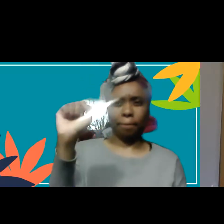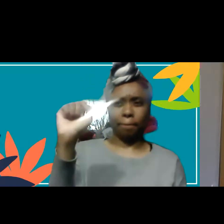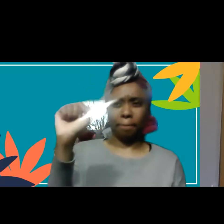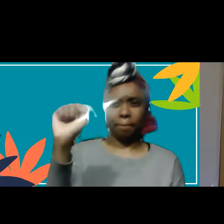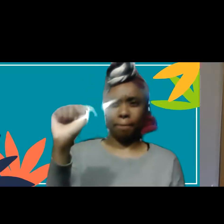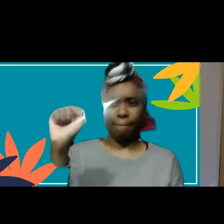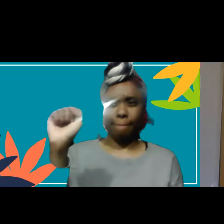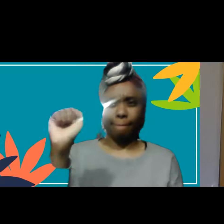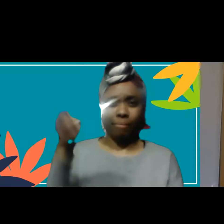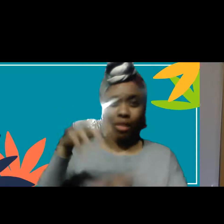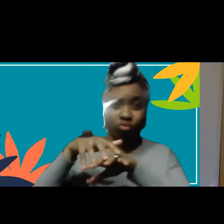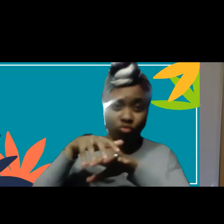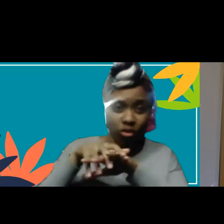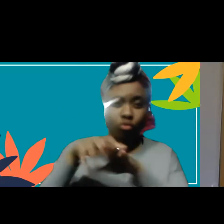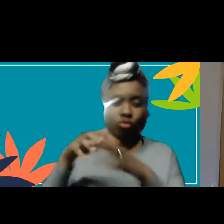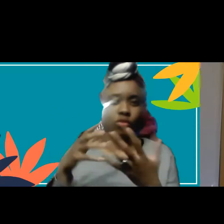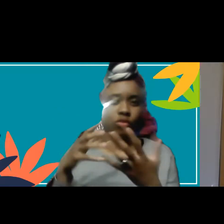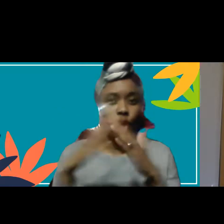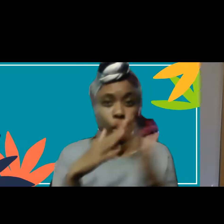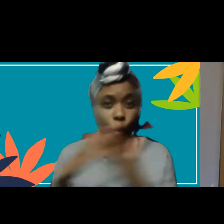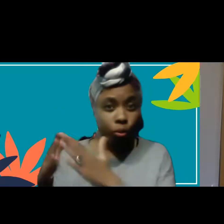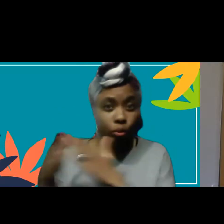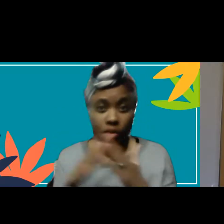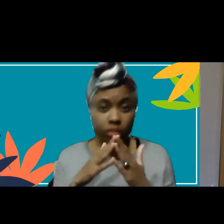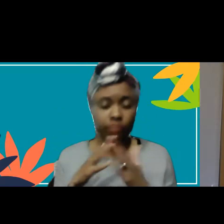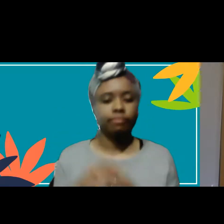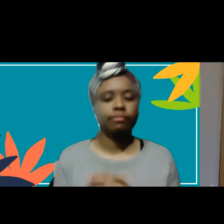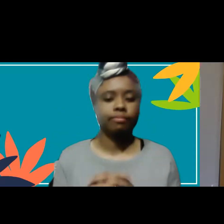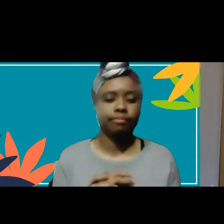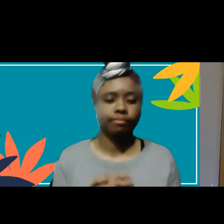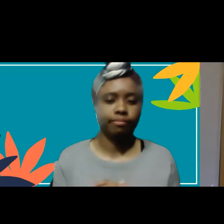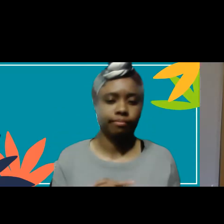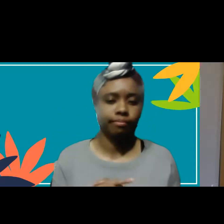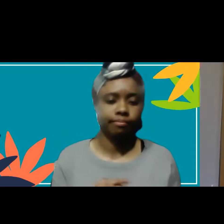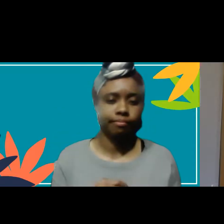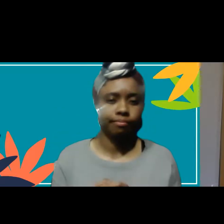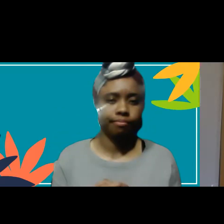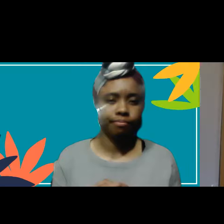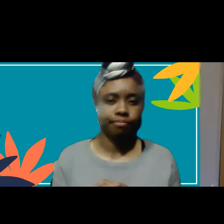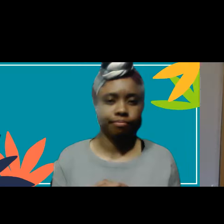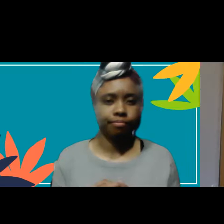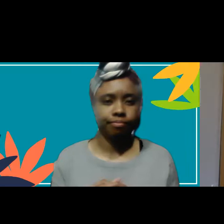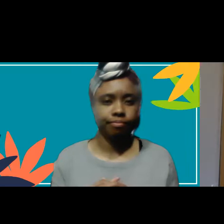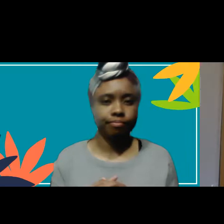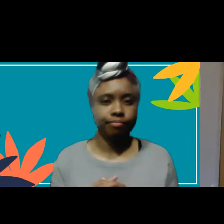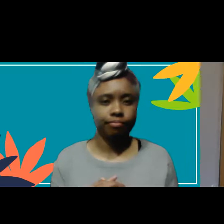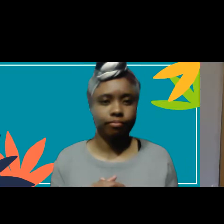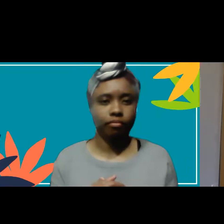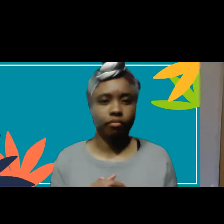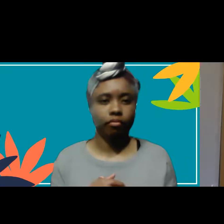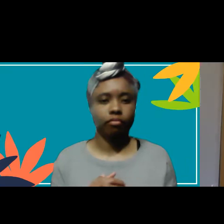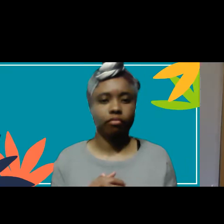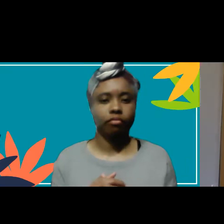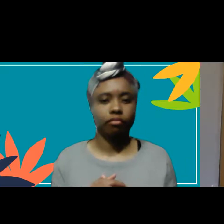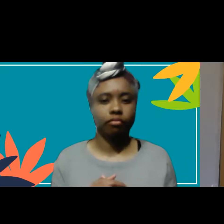in our communities. So what we found is really that right now, this idea that